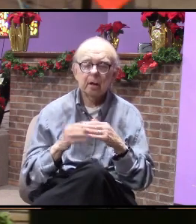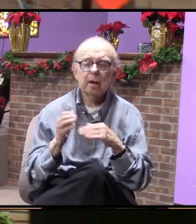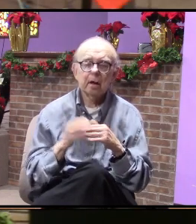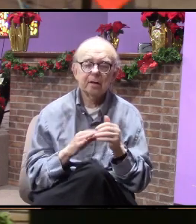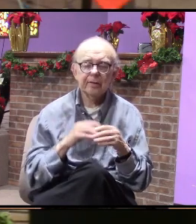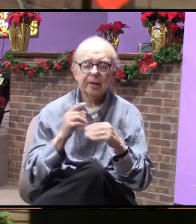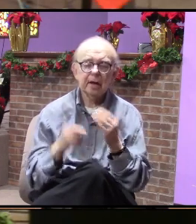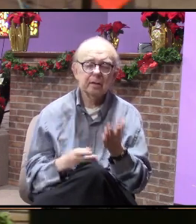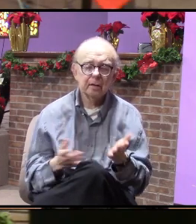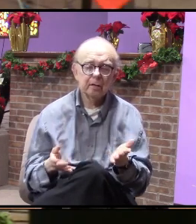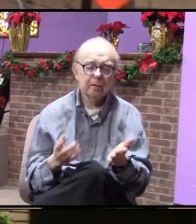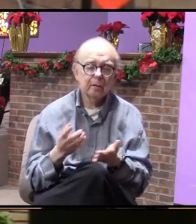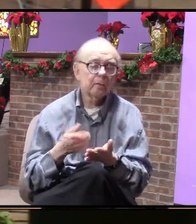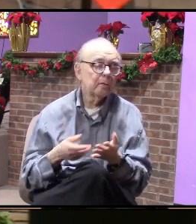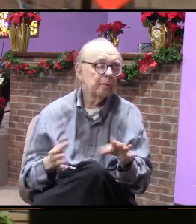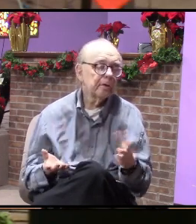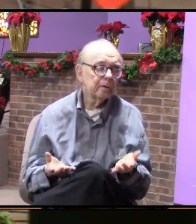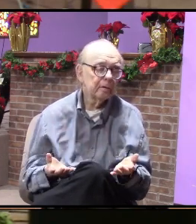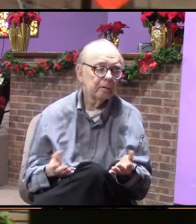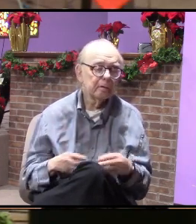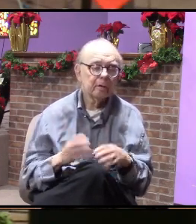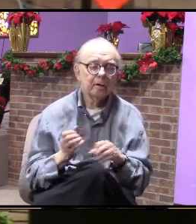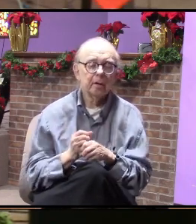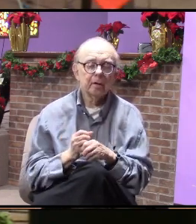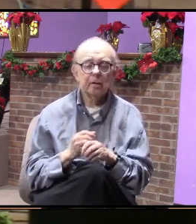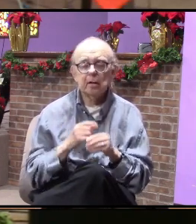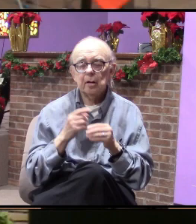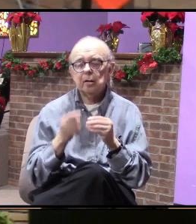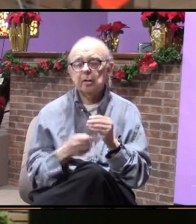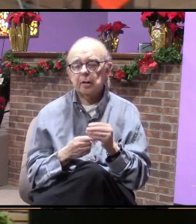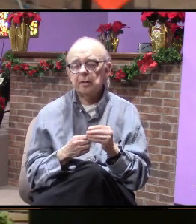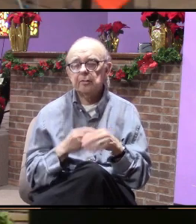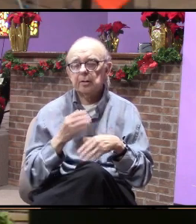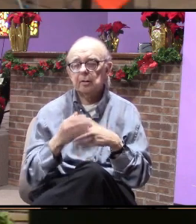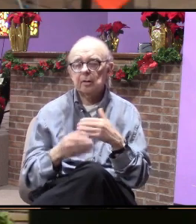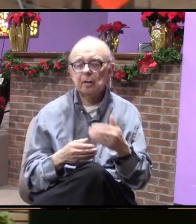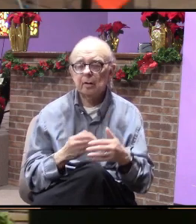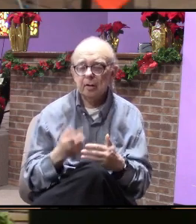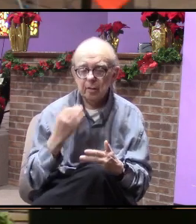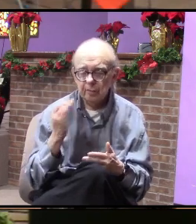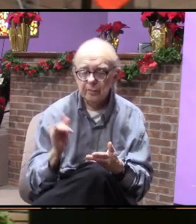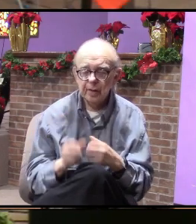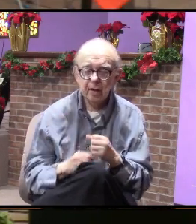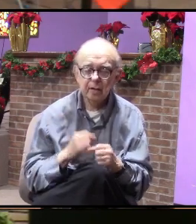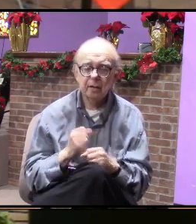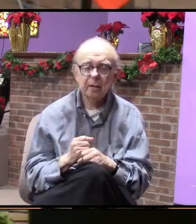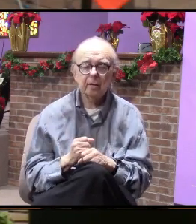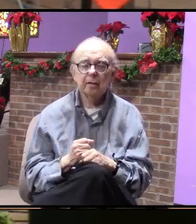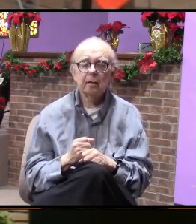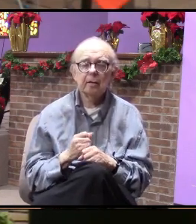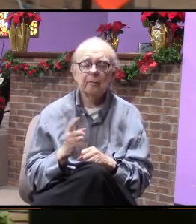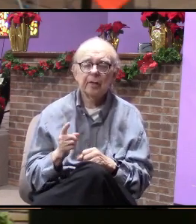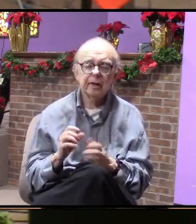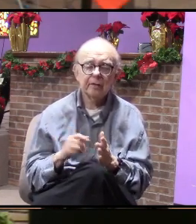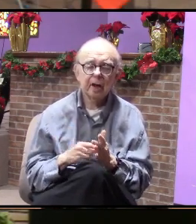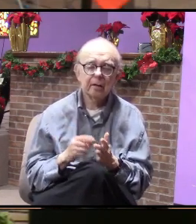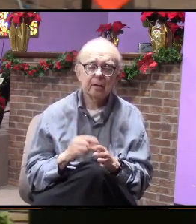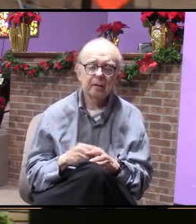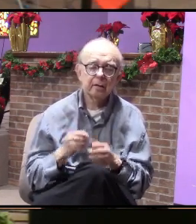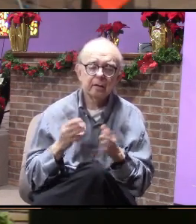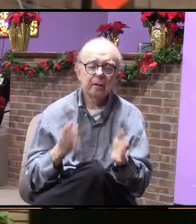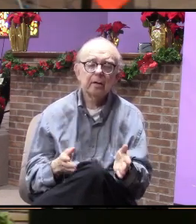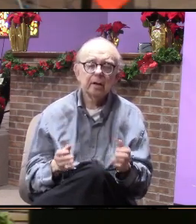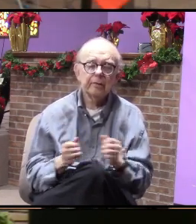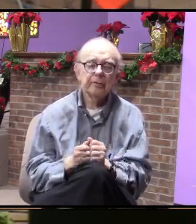that's there. And then what do? They get you to the end of the series for that year or for that season, and they leave you